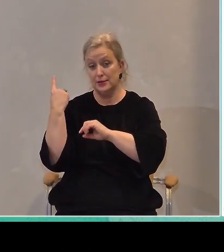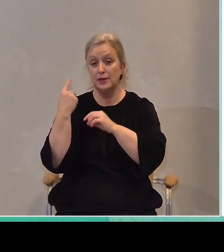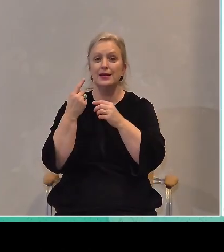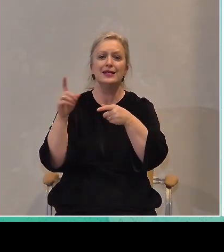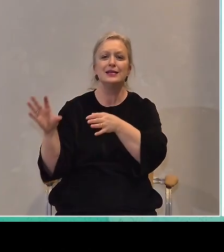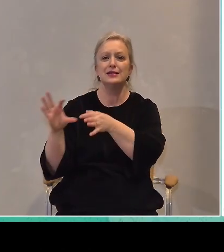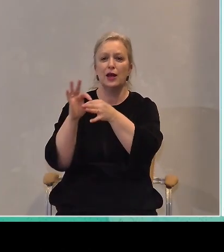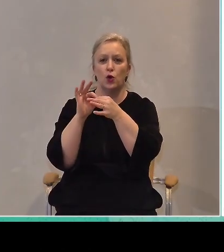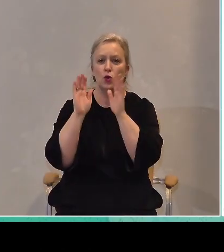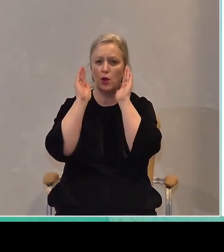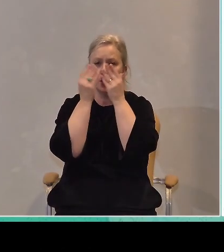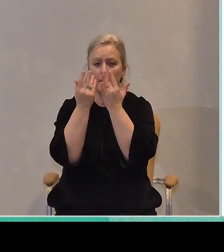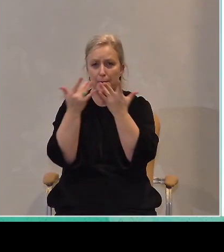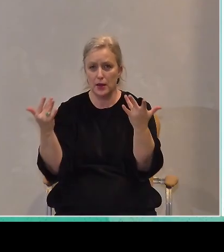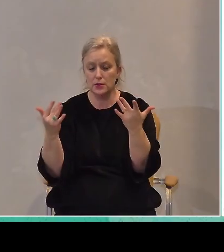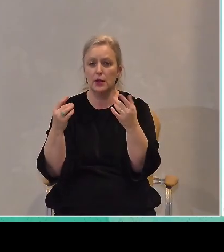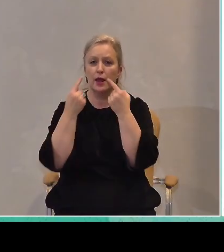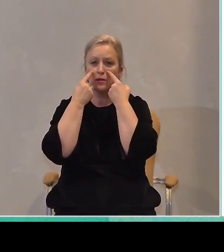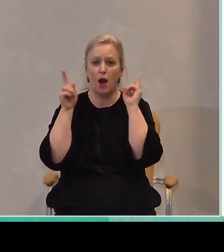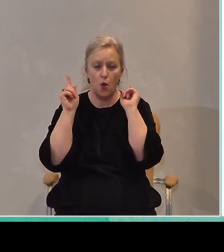Here's the gene DSCAM